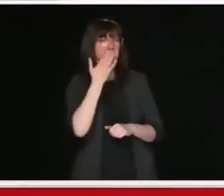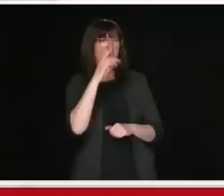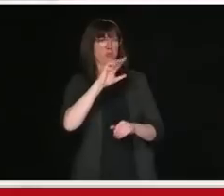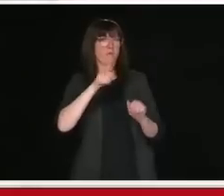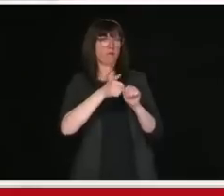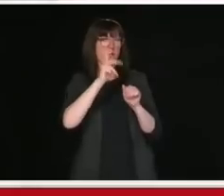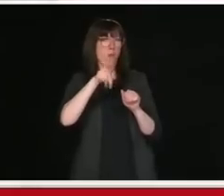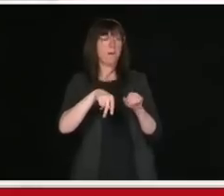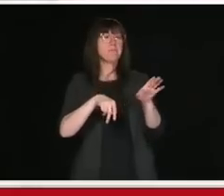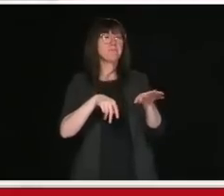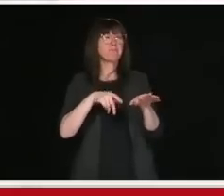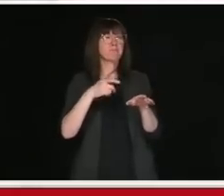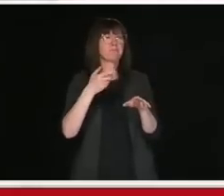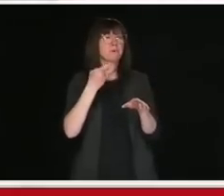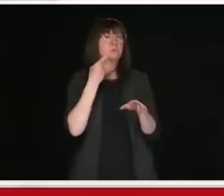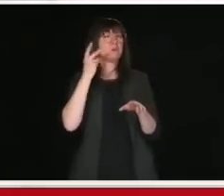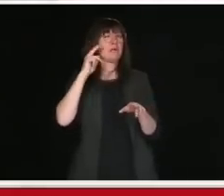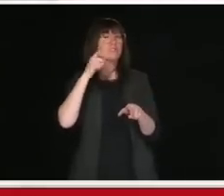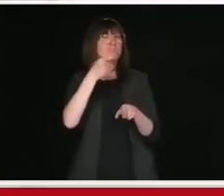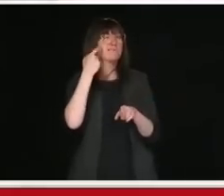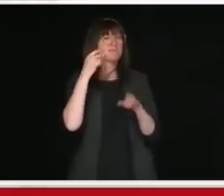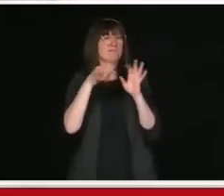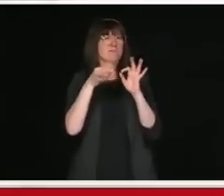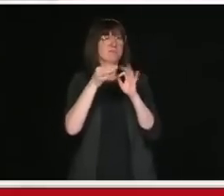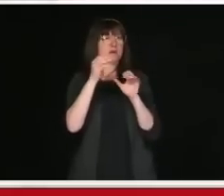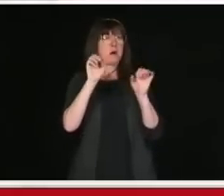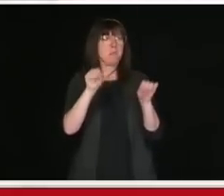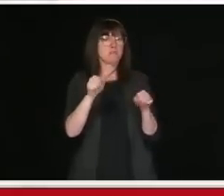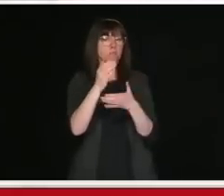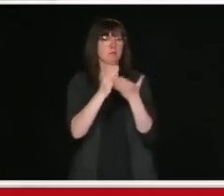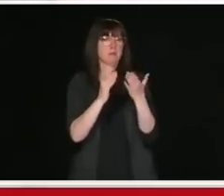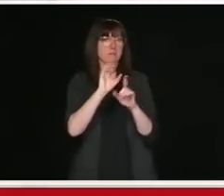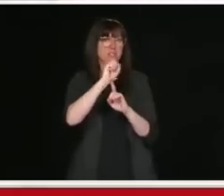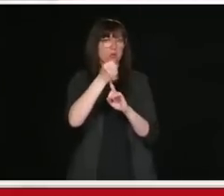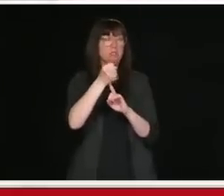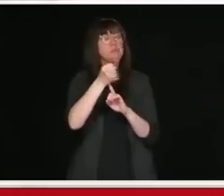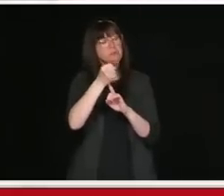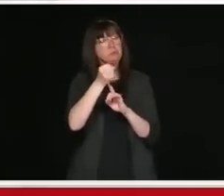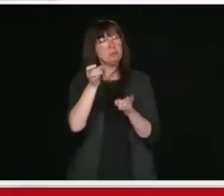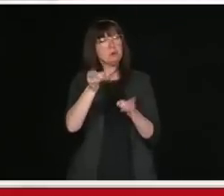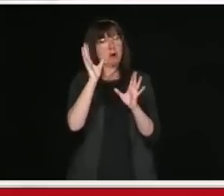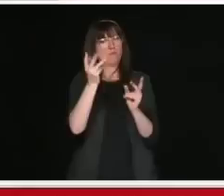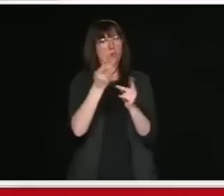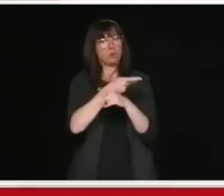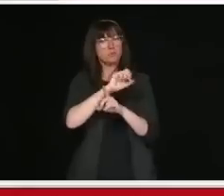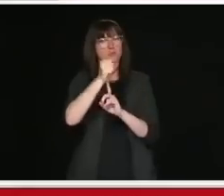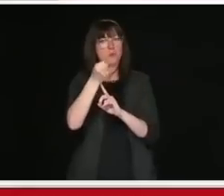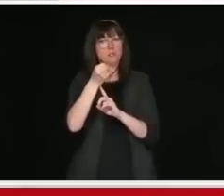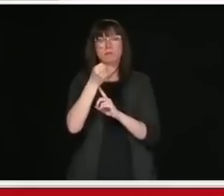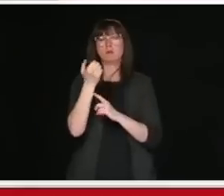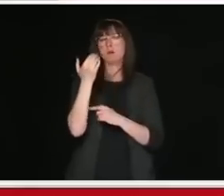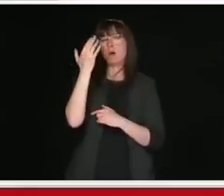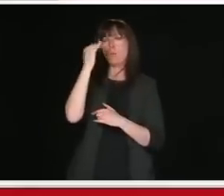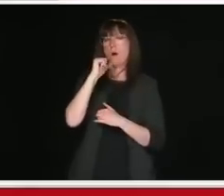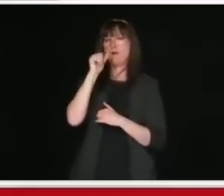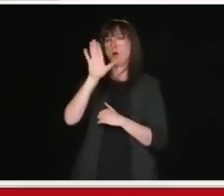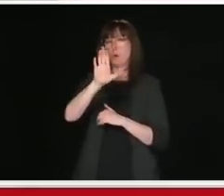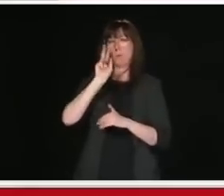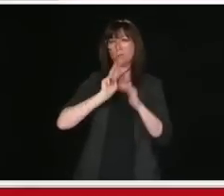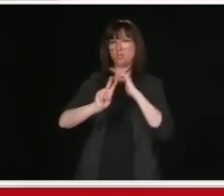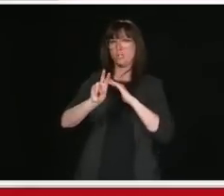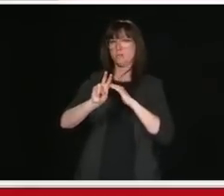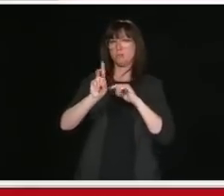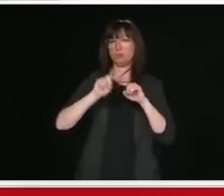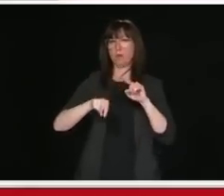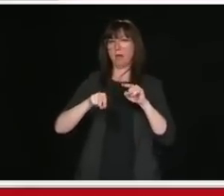of the scenarios as fairly dire. Why is it that you can't release the projections that you have now, the range of scenarios that you've